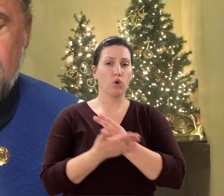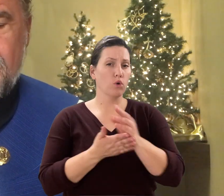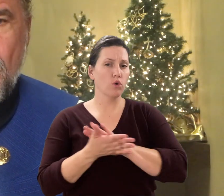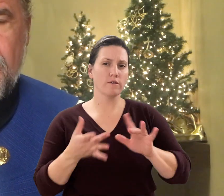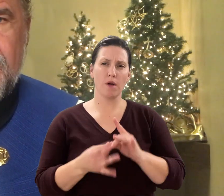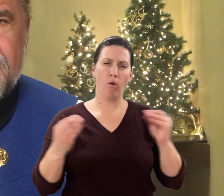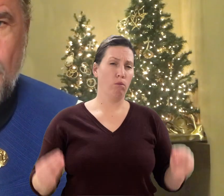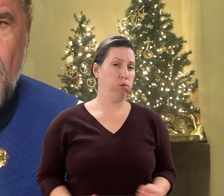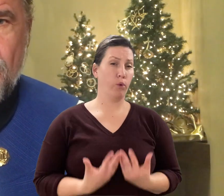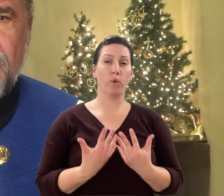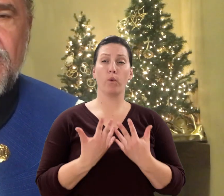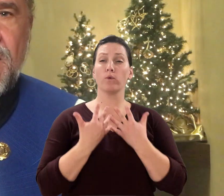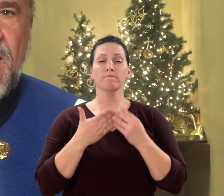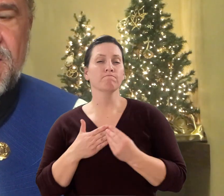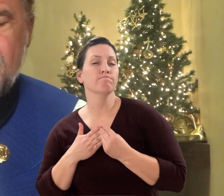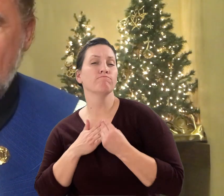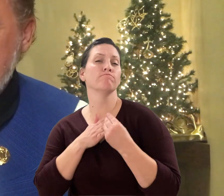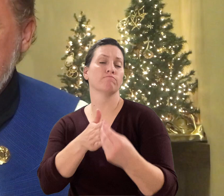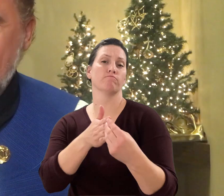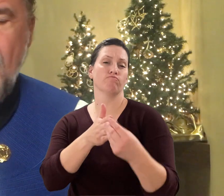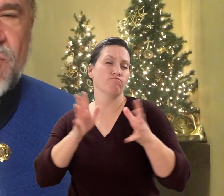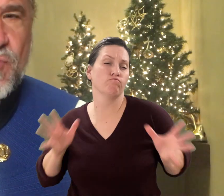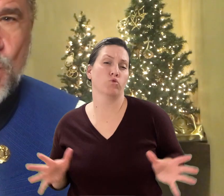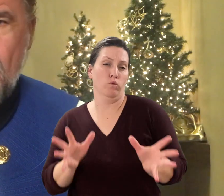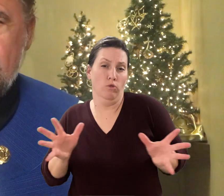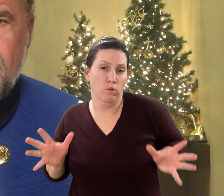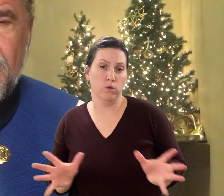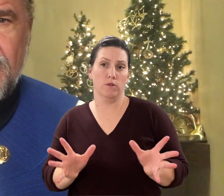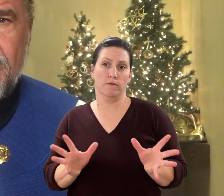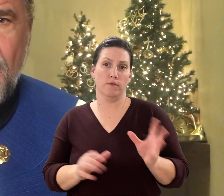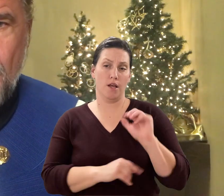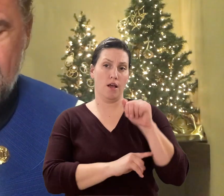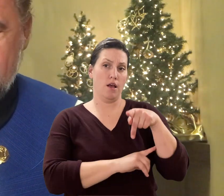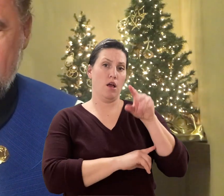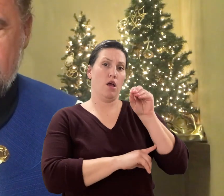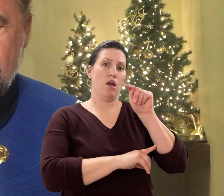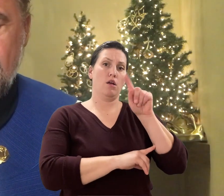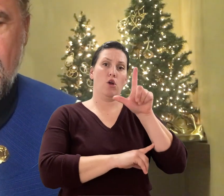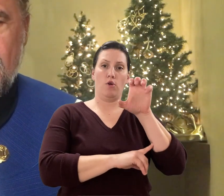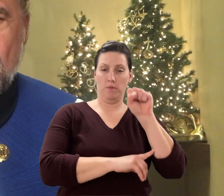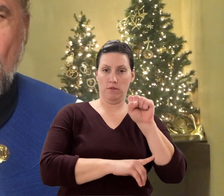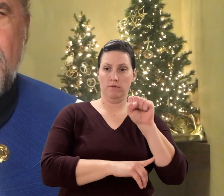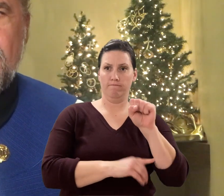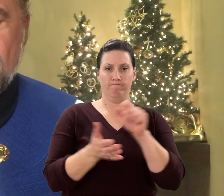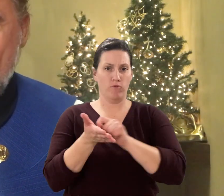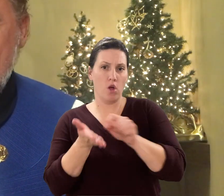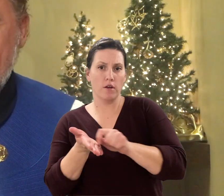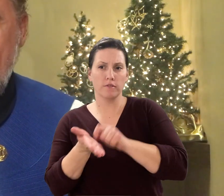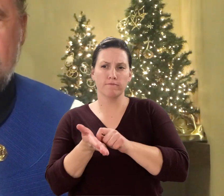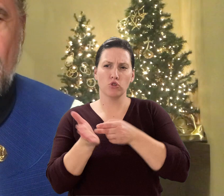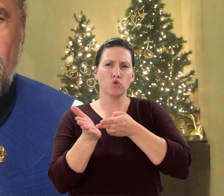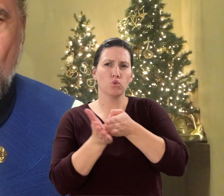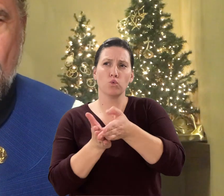The Holy Spirit inspired and guided and directed the apostles to write the truth